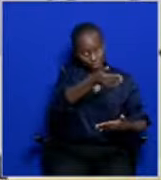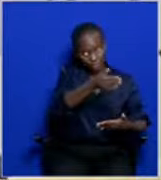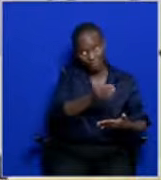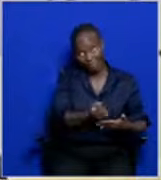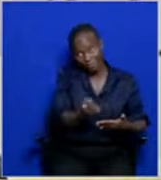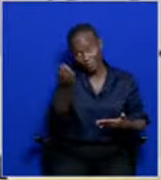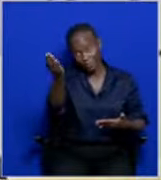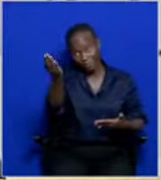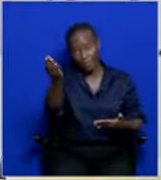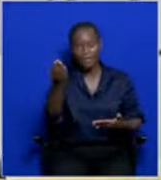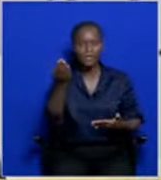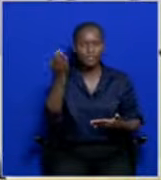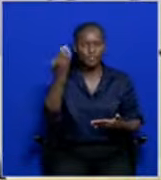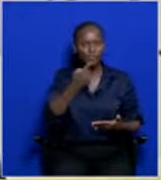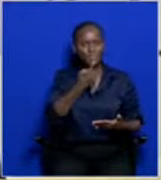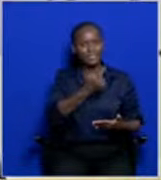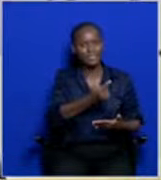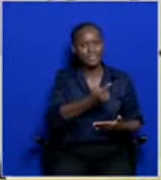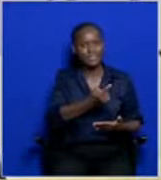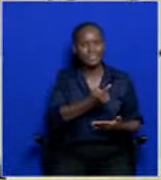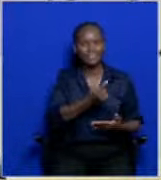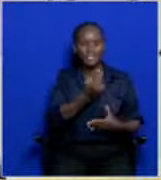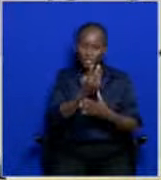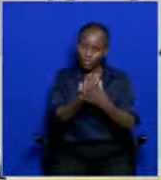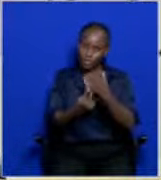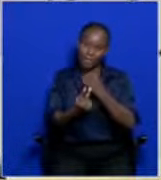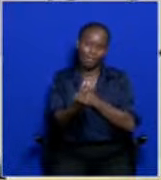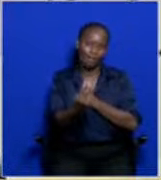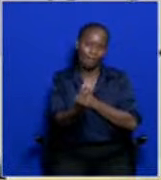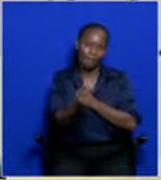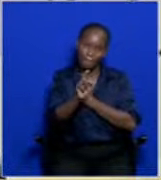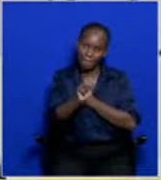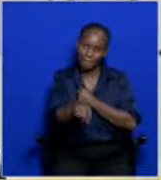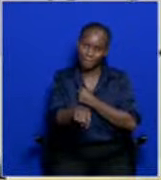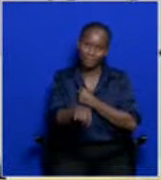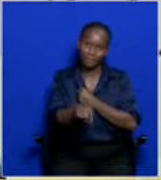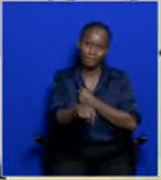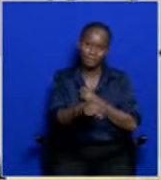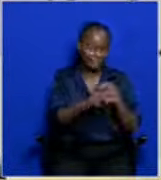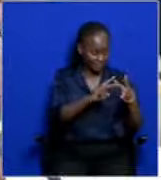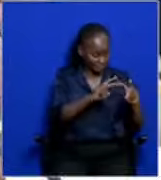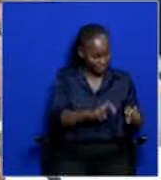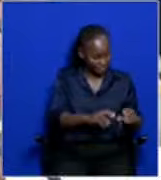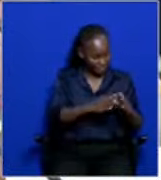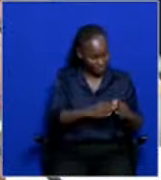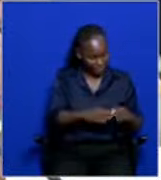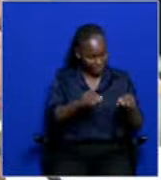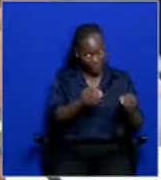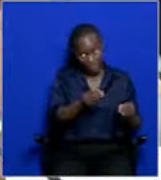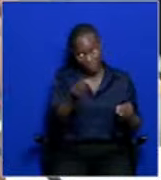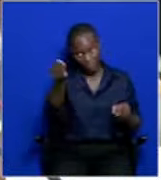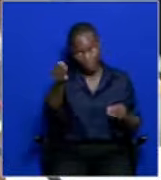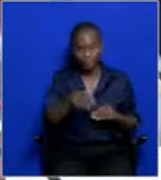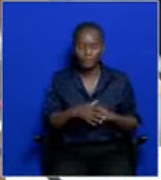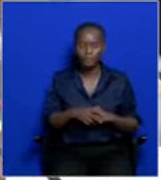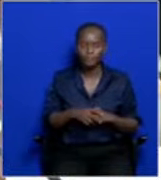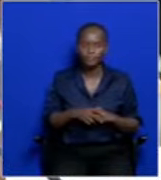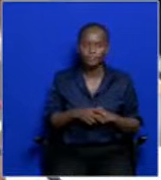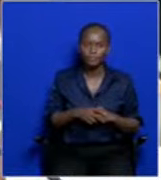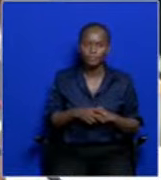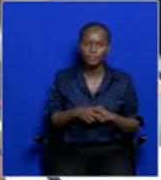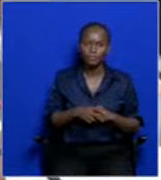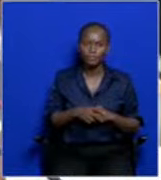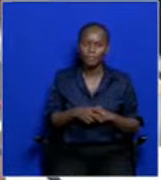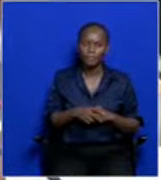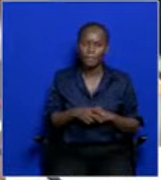goes together, those ones. And has this been to the prosecutor? Is it DPP or?